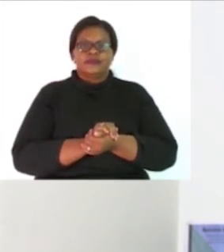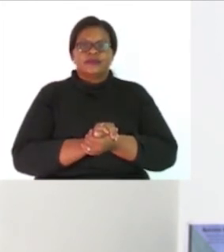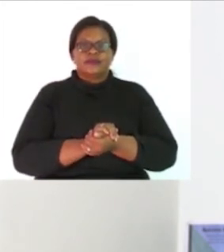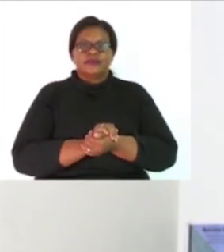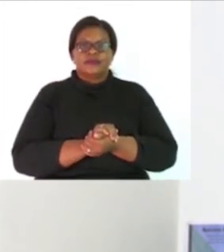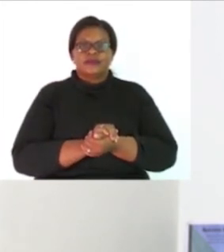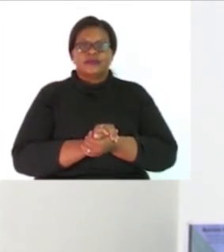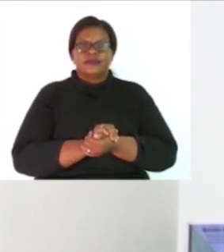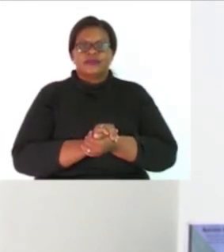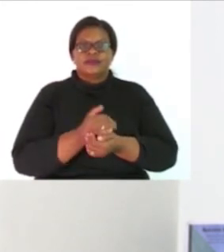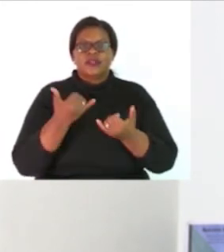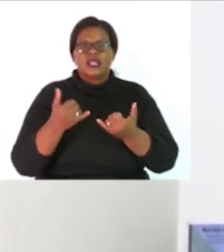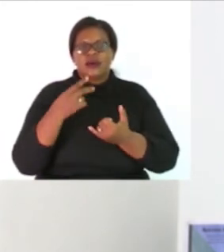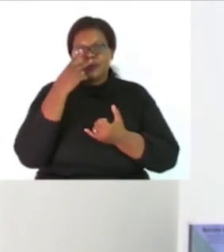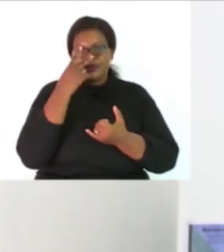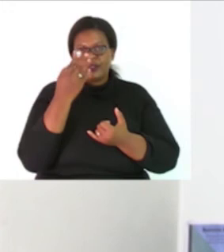when we look at these